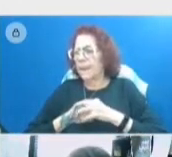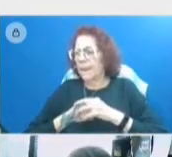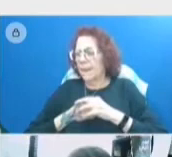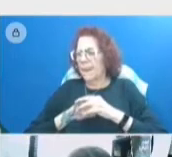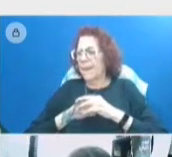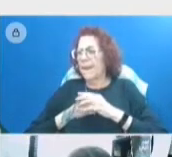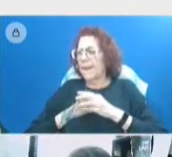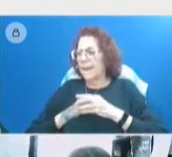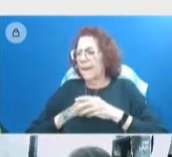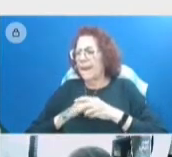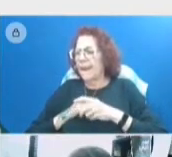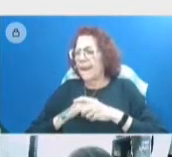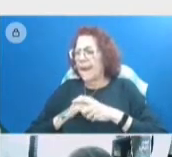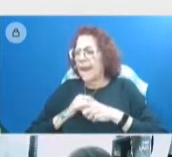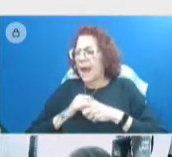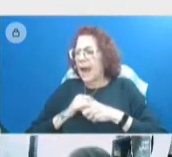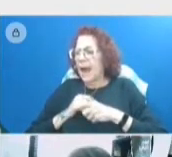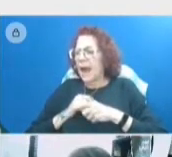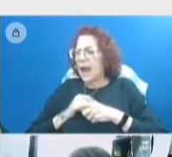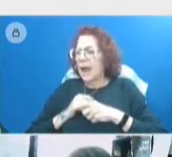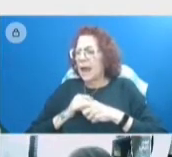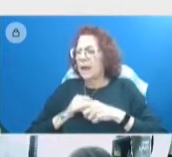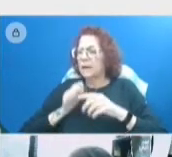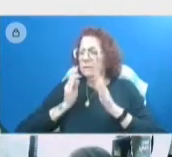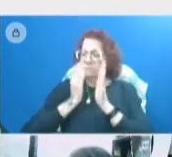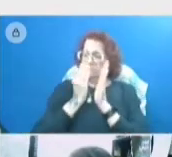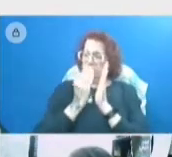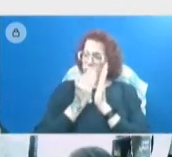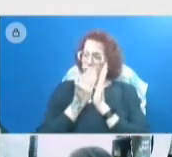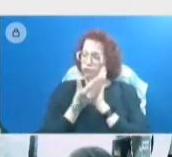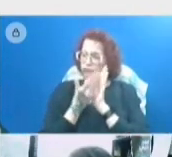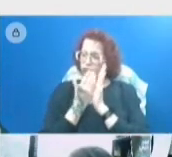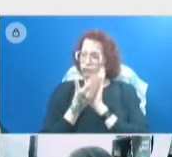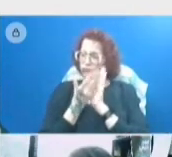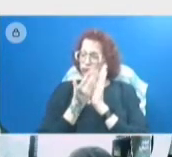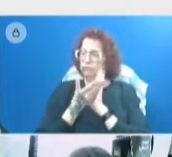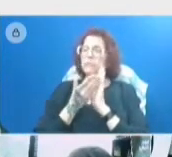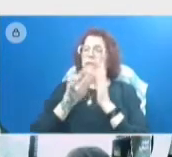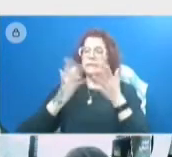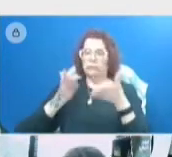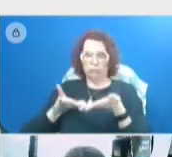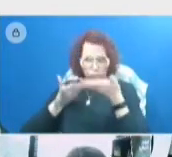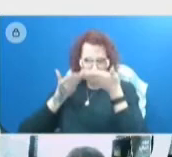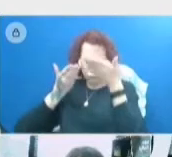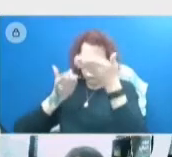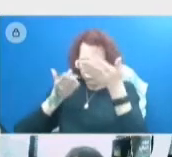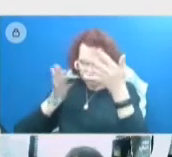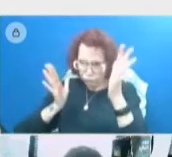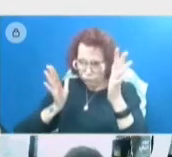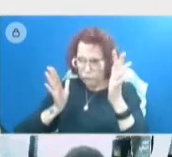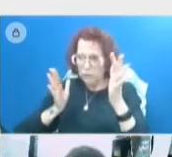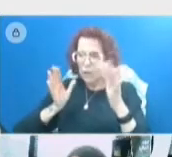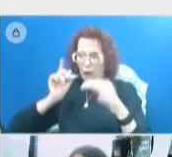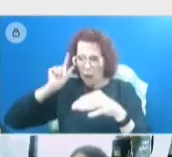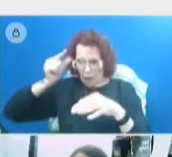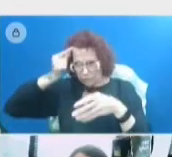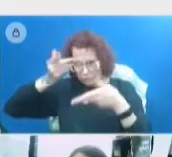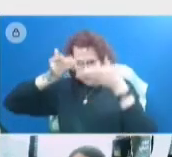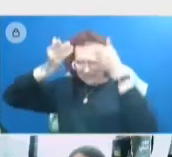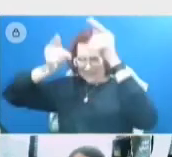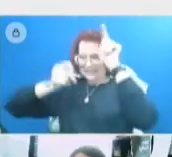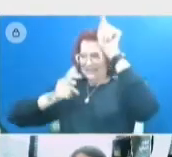budget that was initially proposed by the governor to the budget that was adopted by the